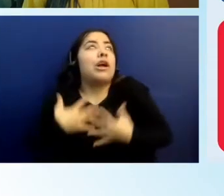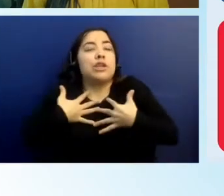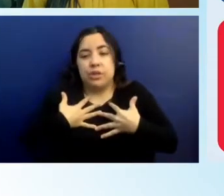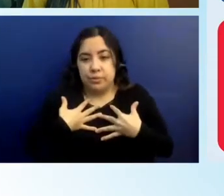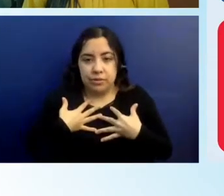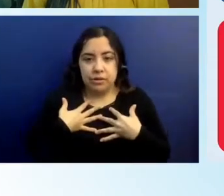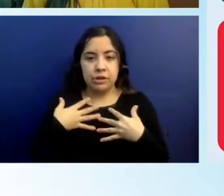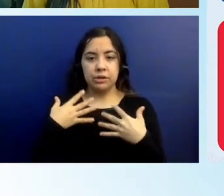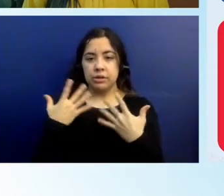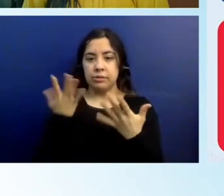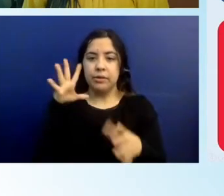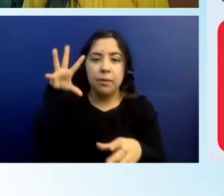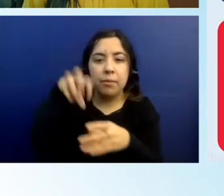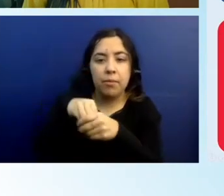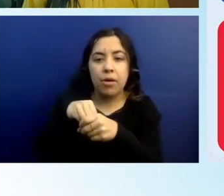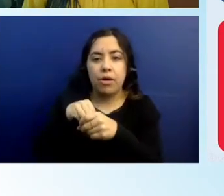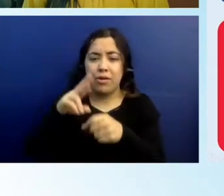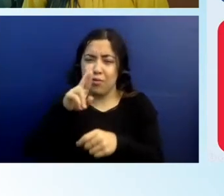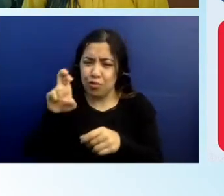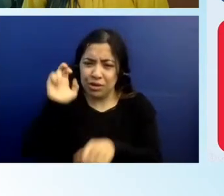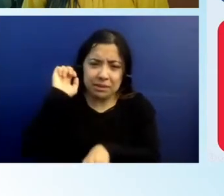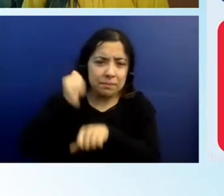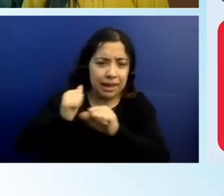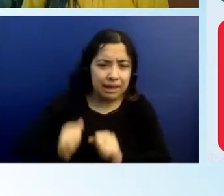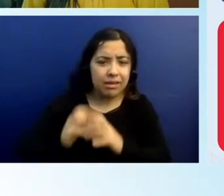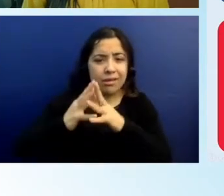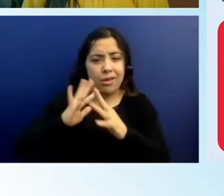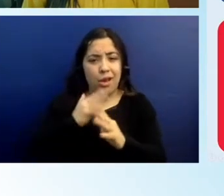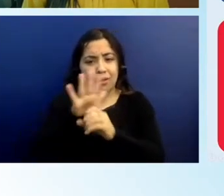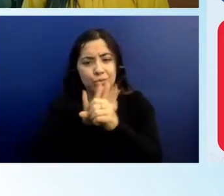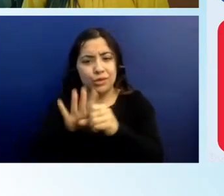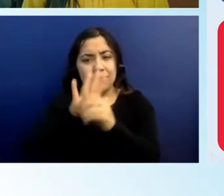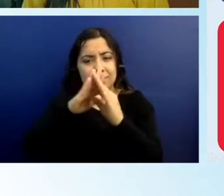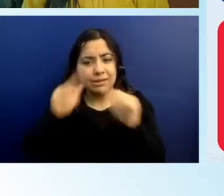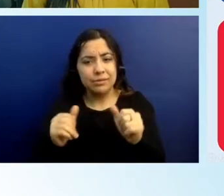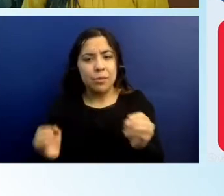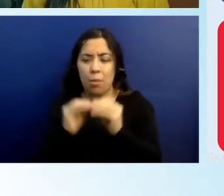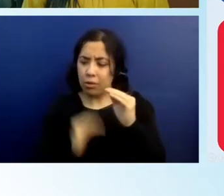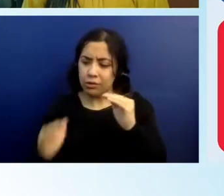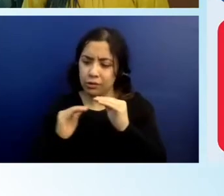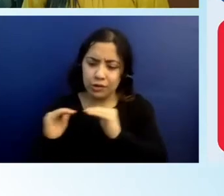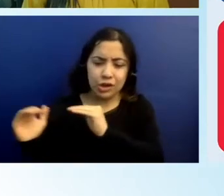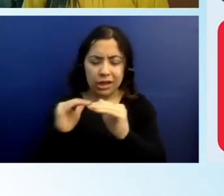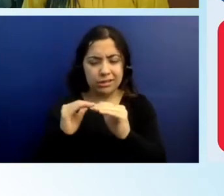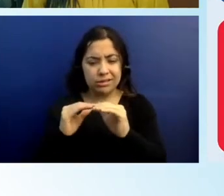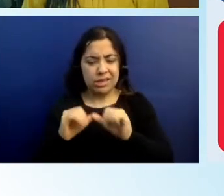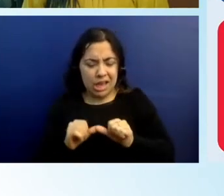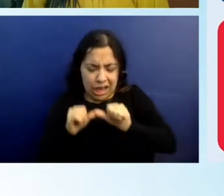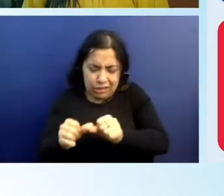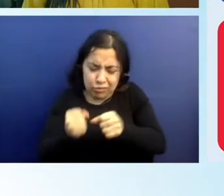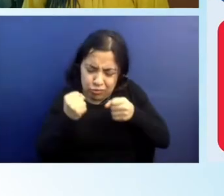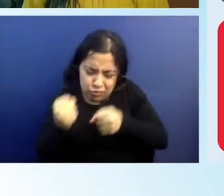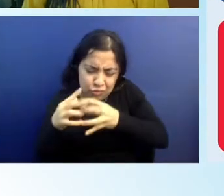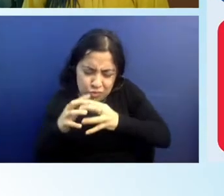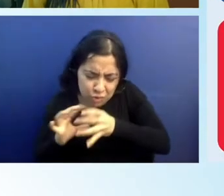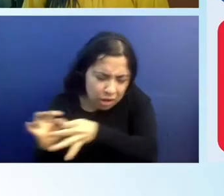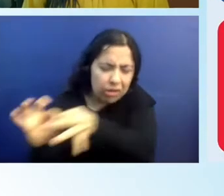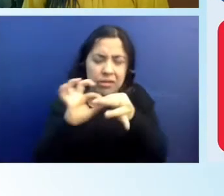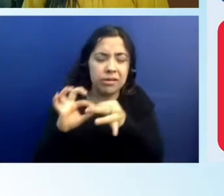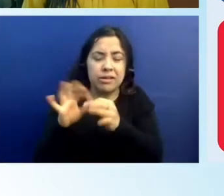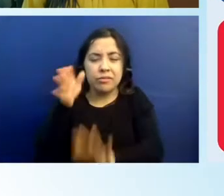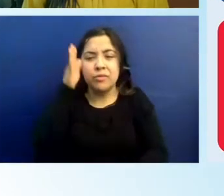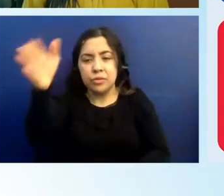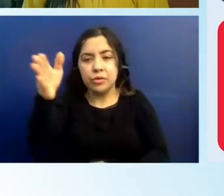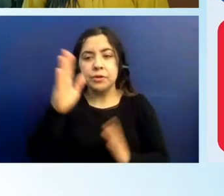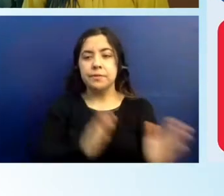just and resilient in the future. We discussed building an asset-based anti-racist